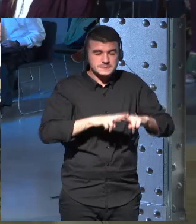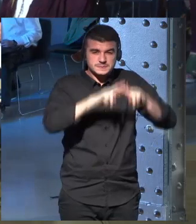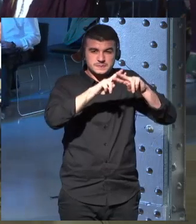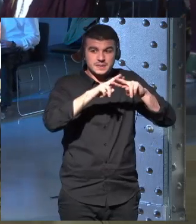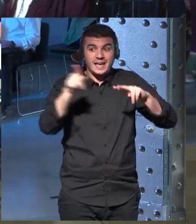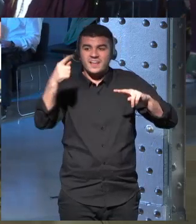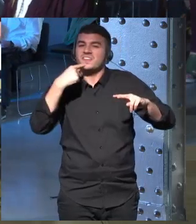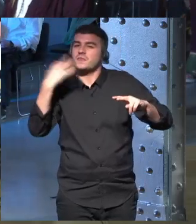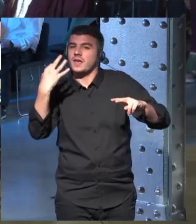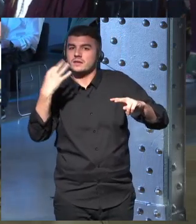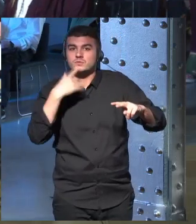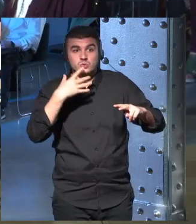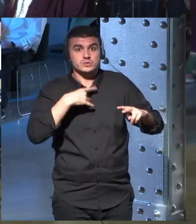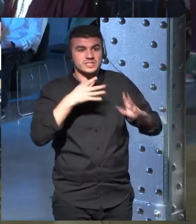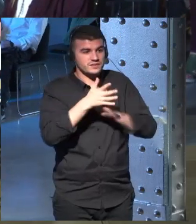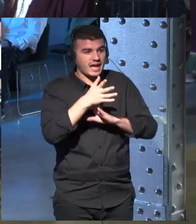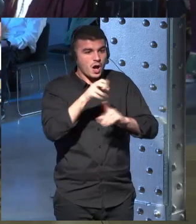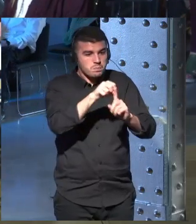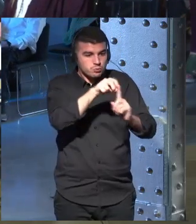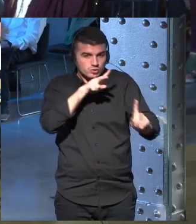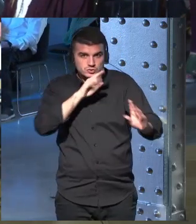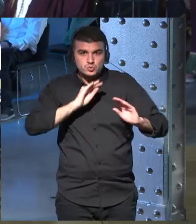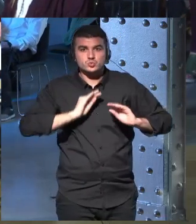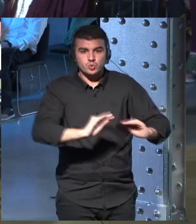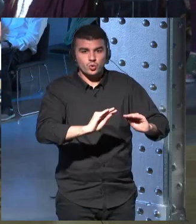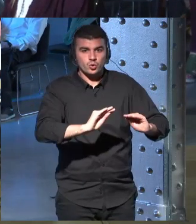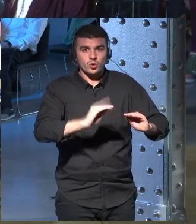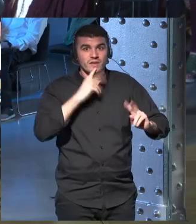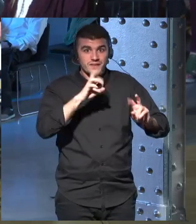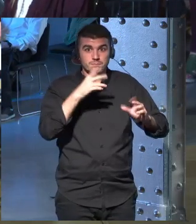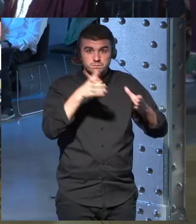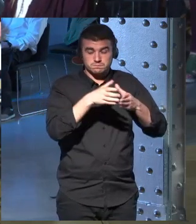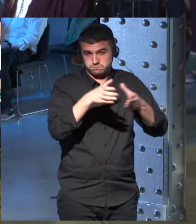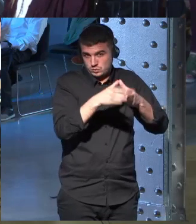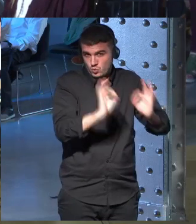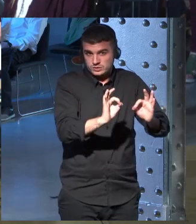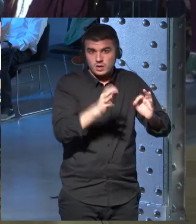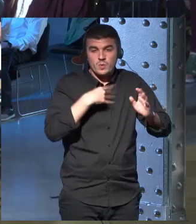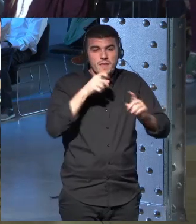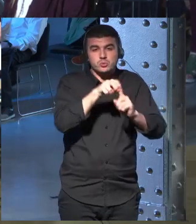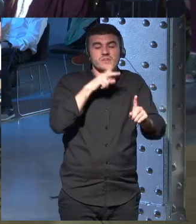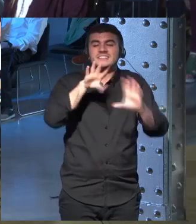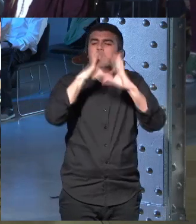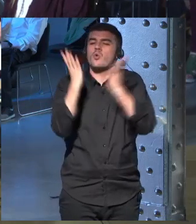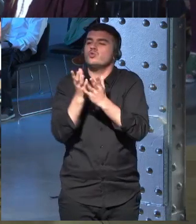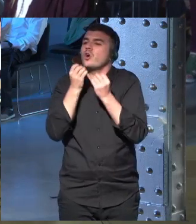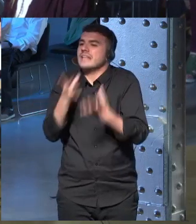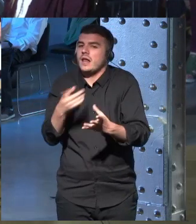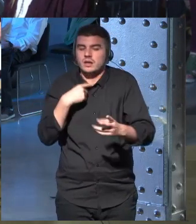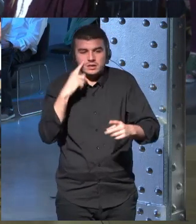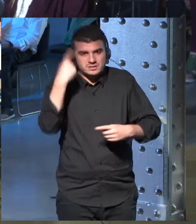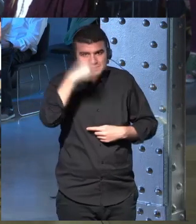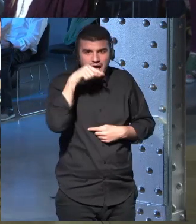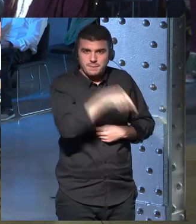of the Hopi people. Now, this hypothesis, the linguistic relativity hypothesis,